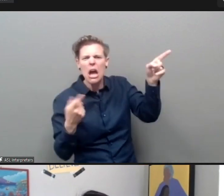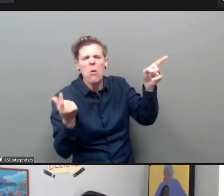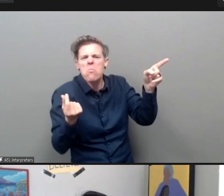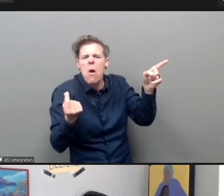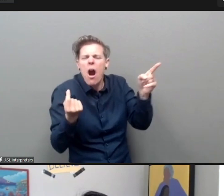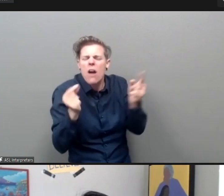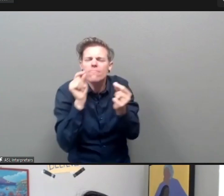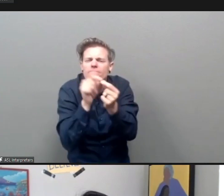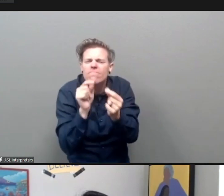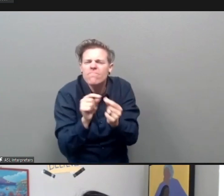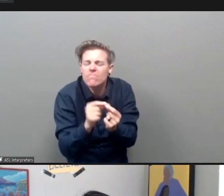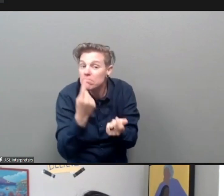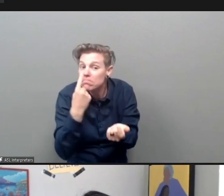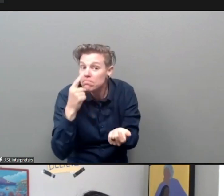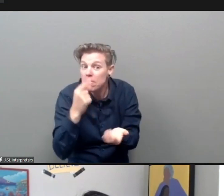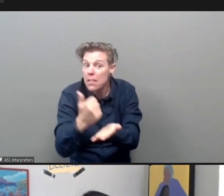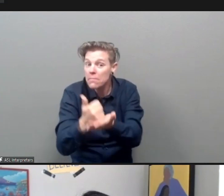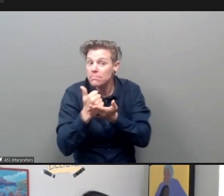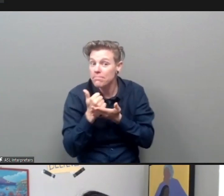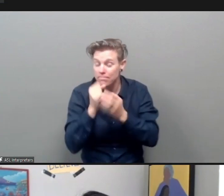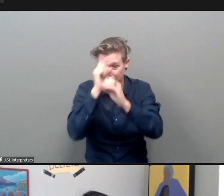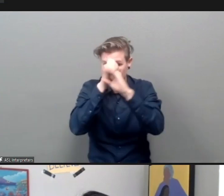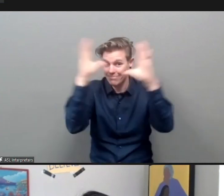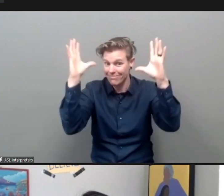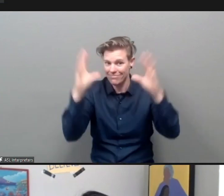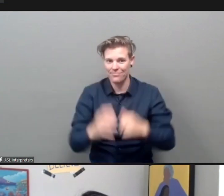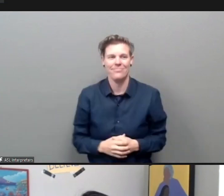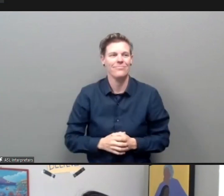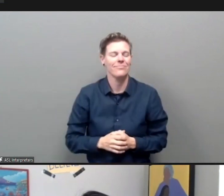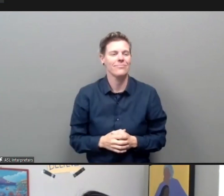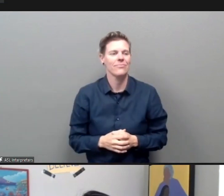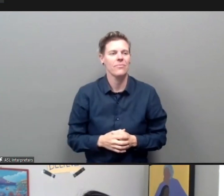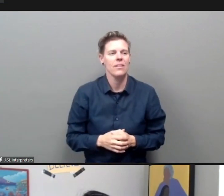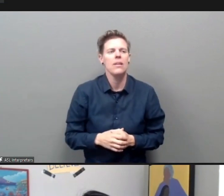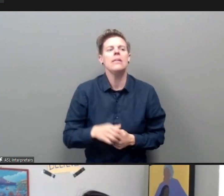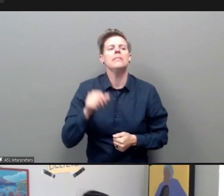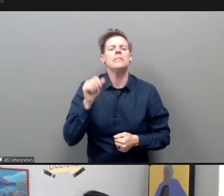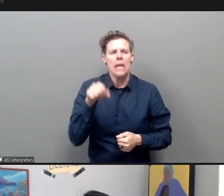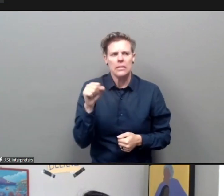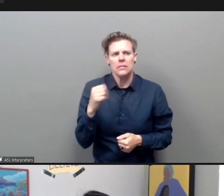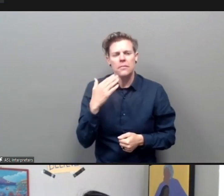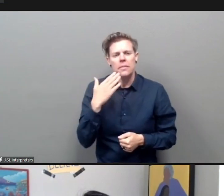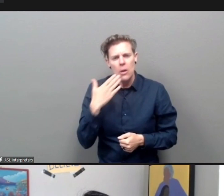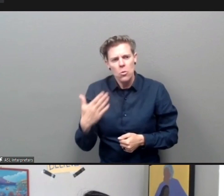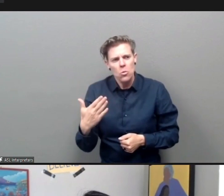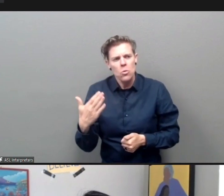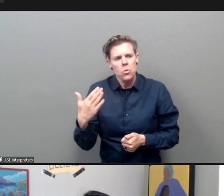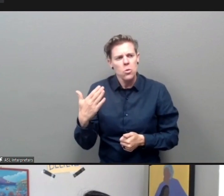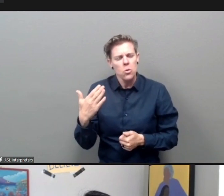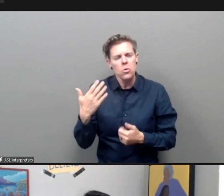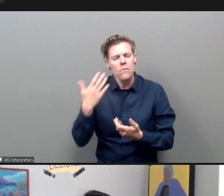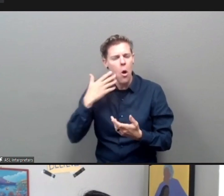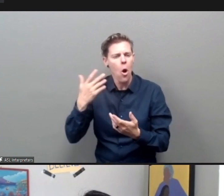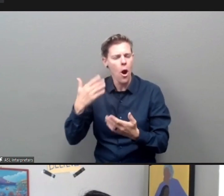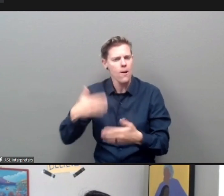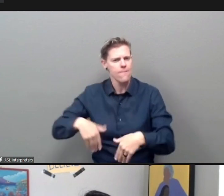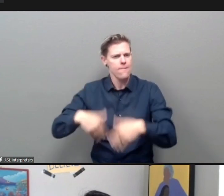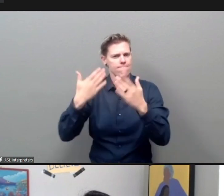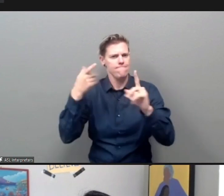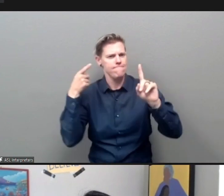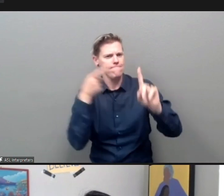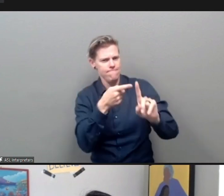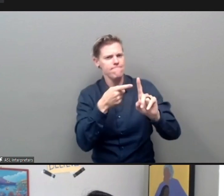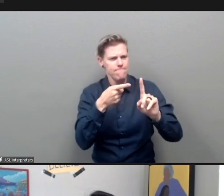you. Yeah, and I really appreciate you bringing that up. I don't, as a scientist,